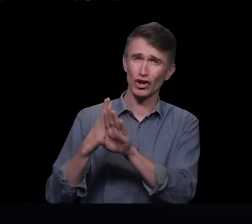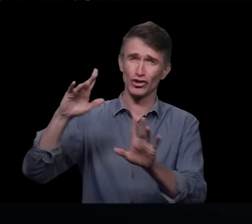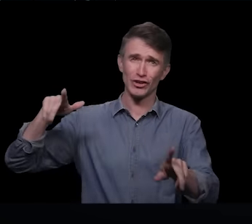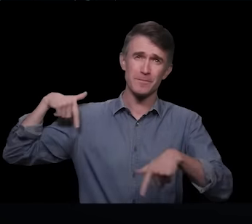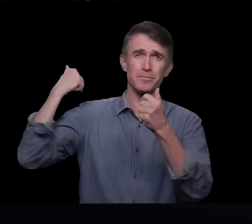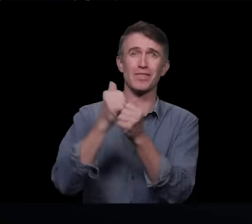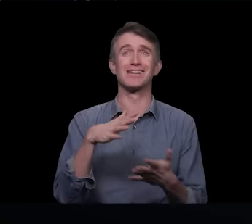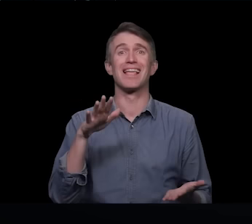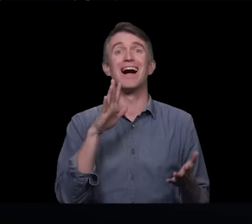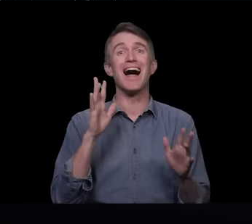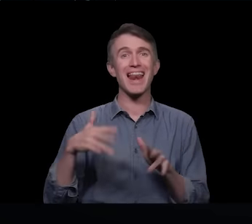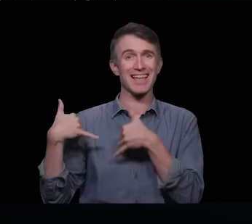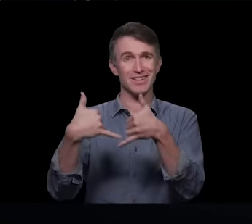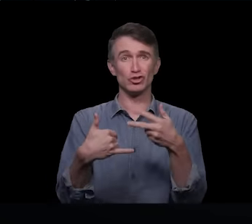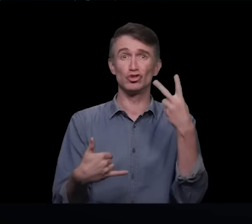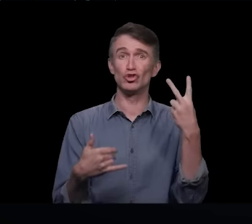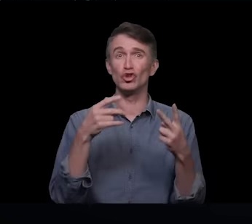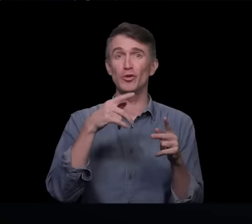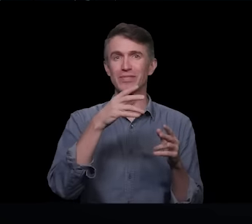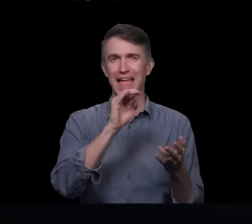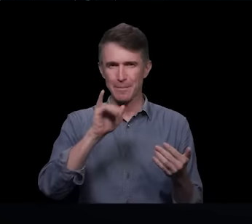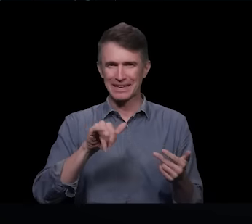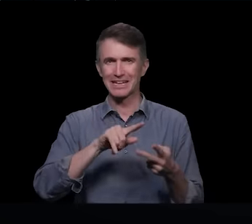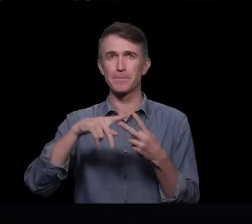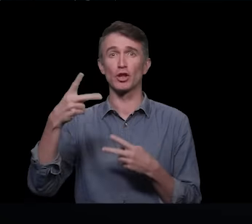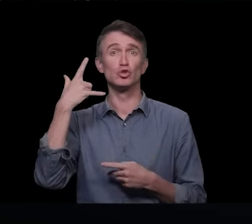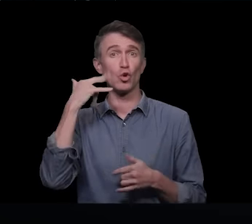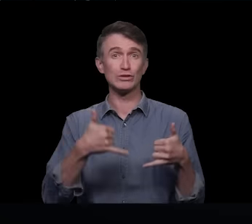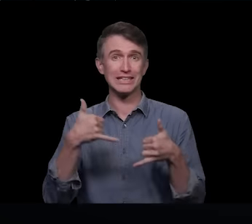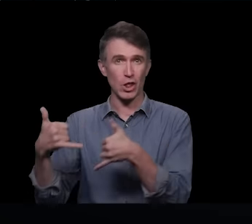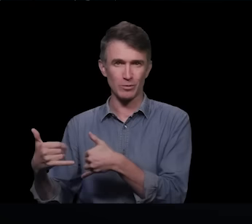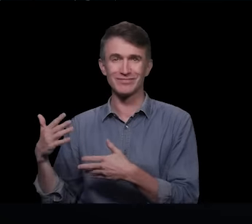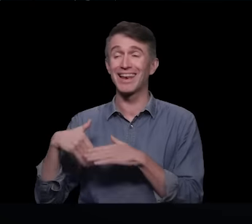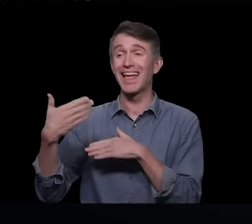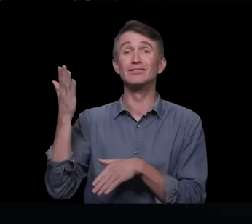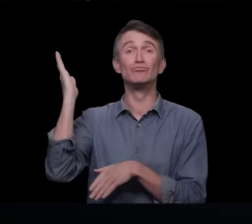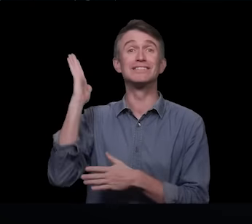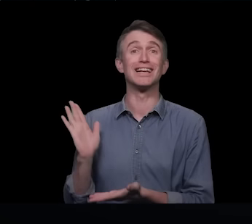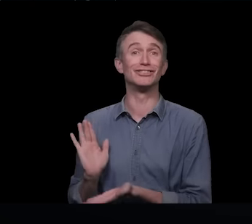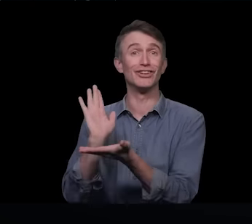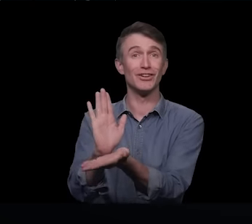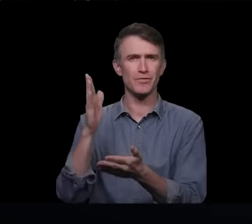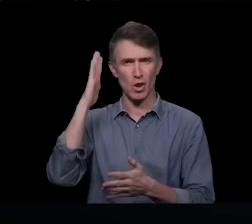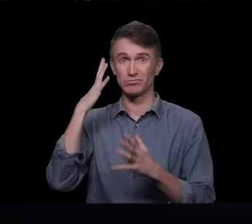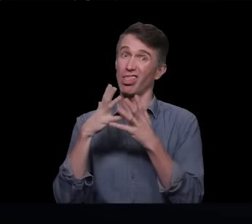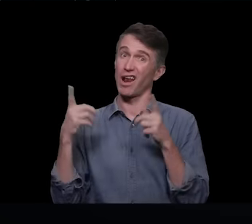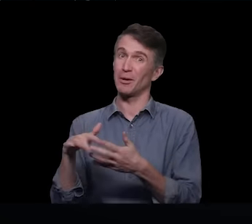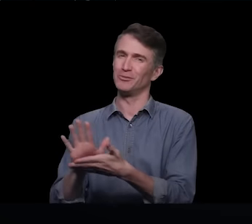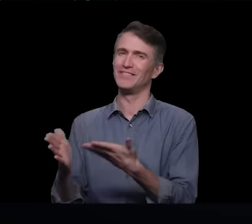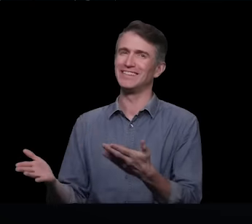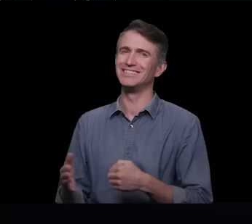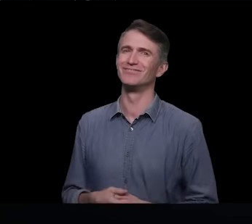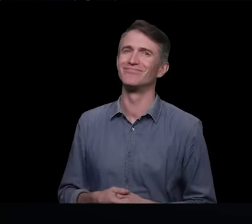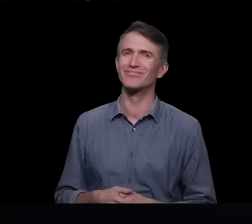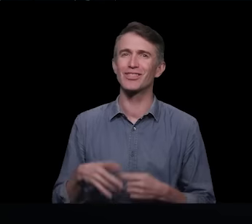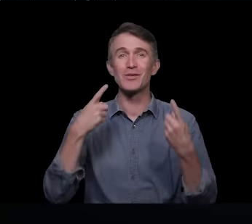an Academy Award, two Primetime Emmys, and two Golden Globes, this next presenter knows quite a lot about